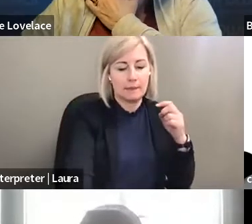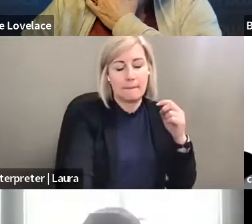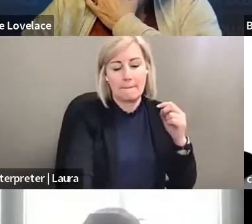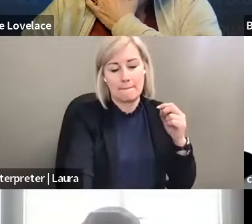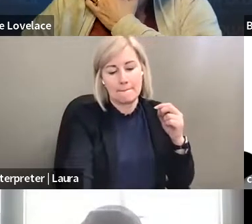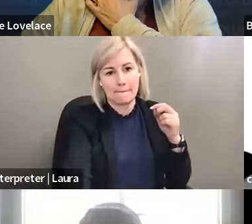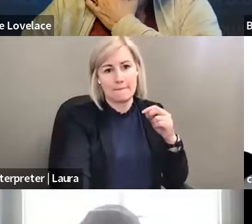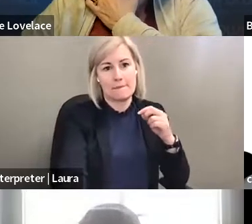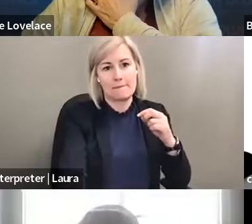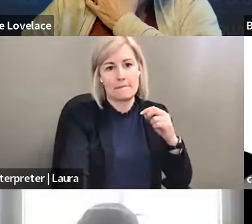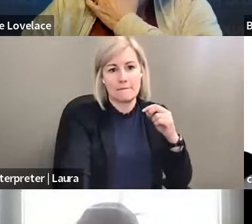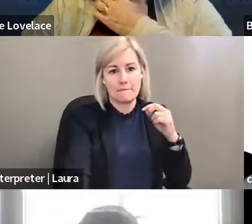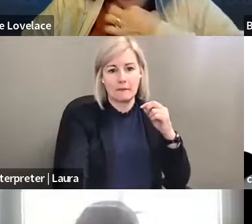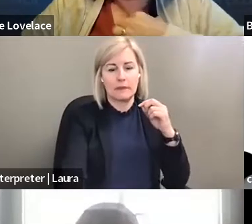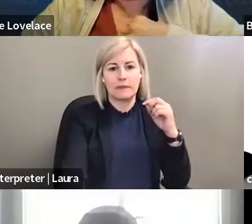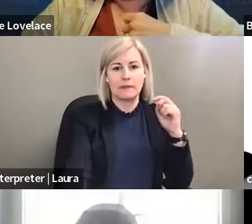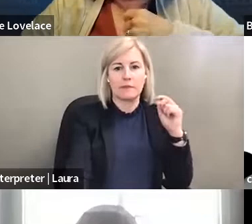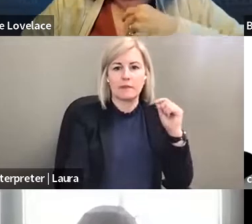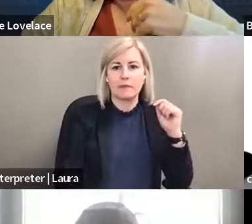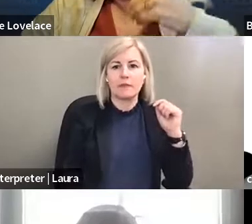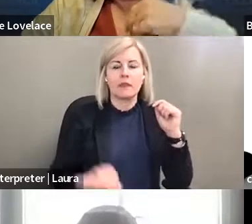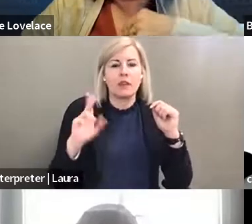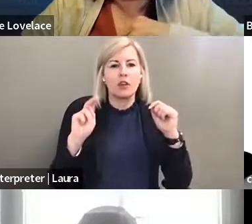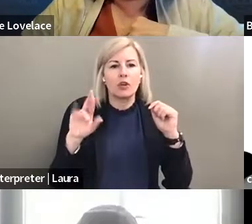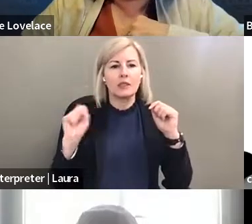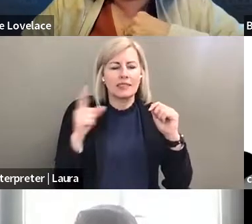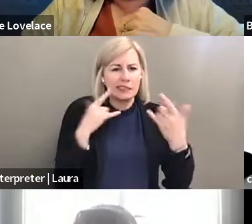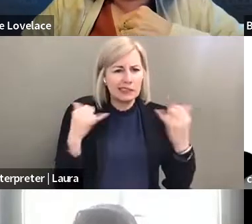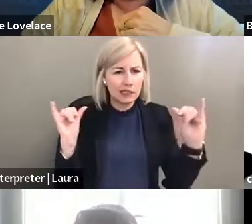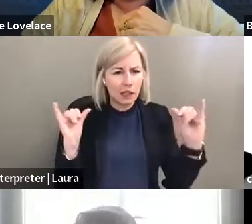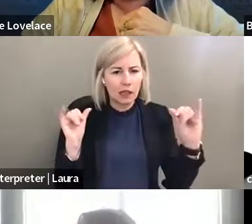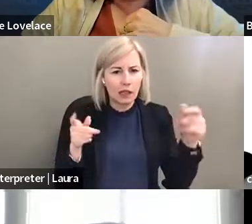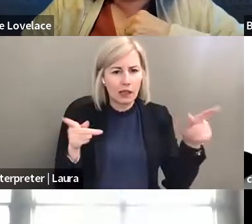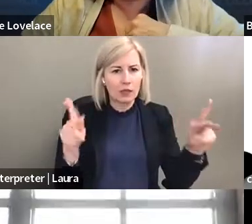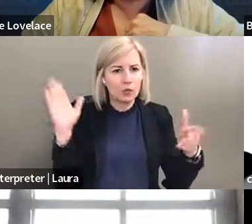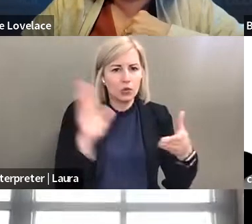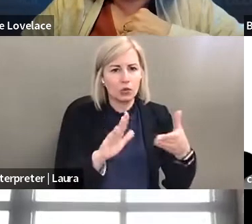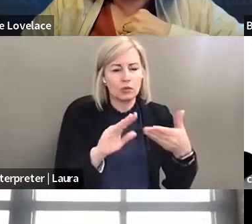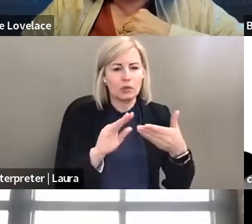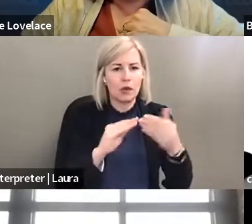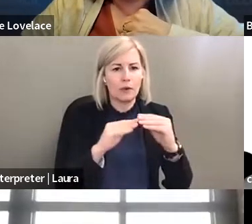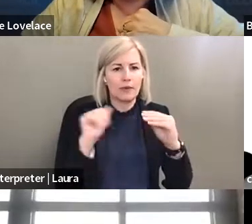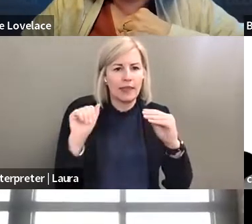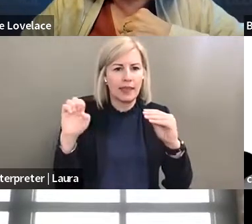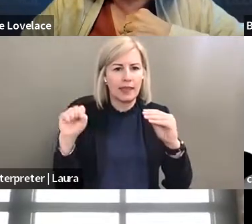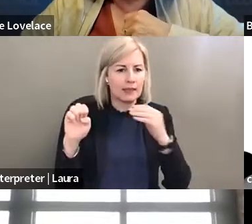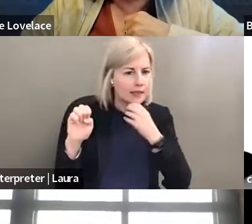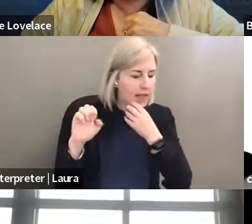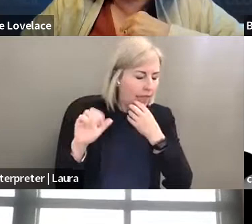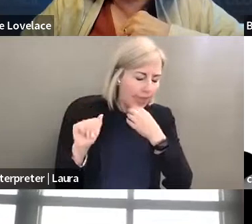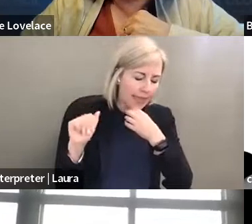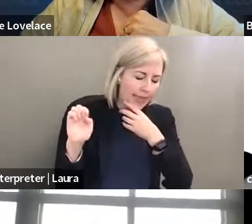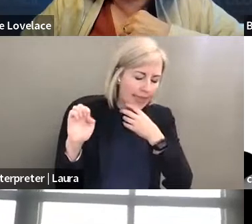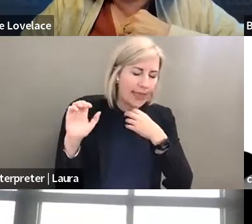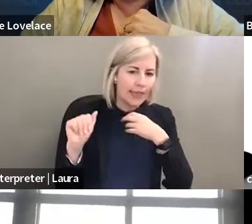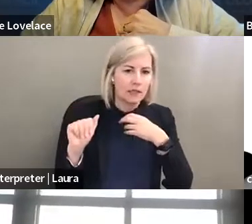Amy, I'm not sure if you saw that, but Chris Seisman had a question about, is it still alive to reduce the number of AEAs? And is that still part of